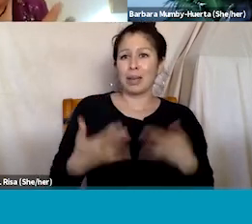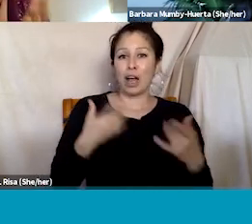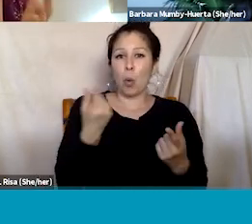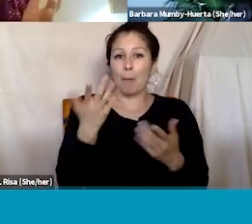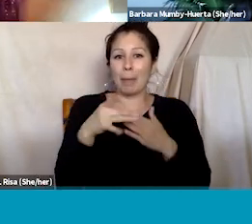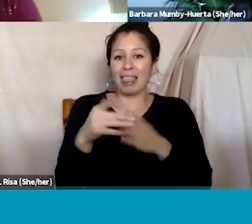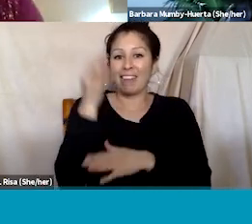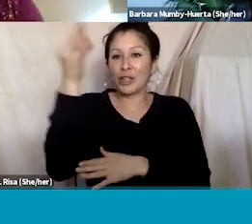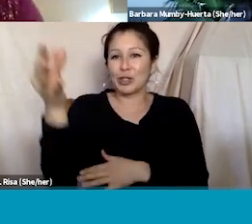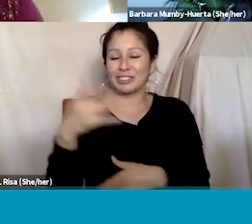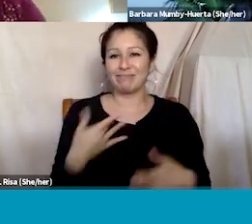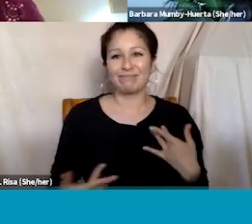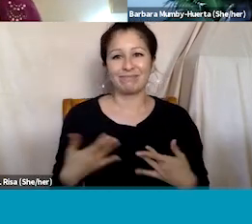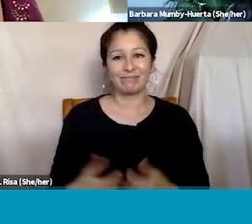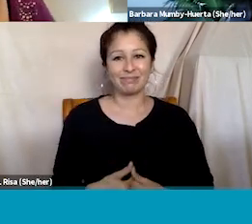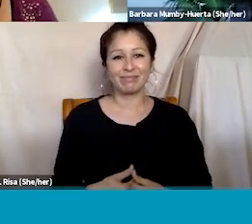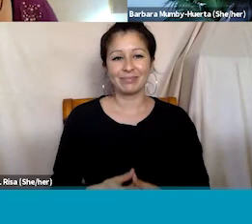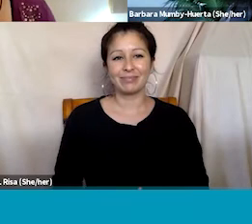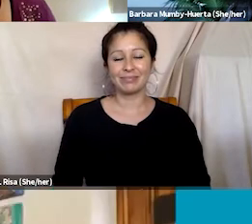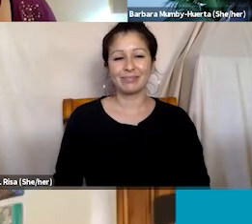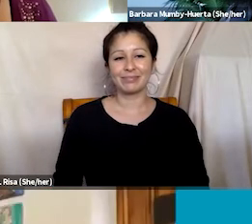lead. Next slide.